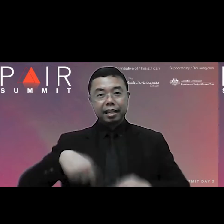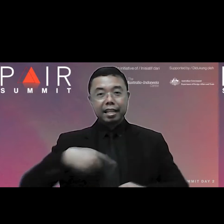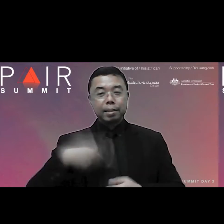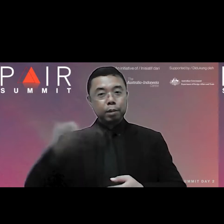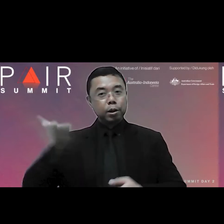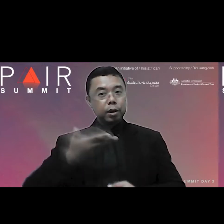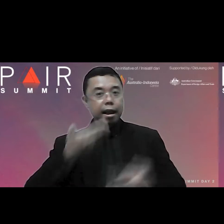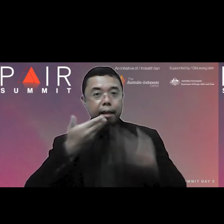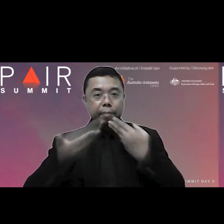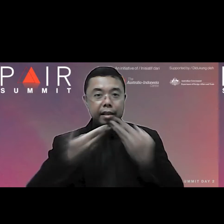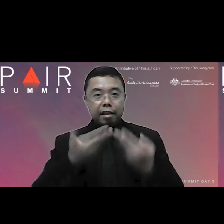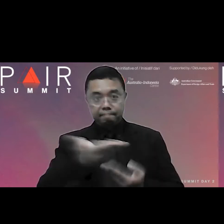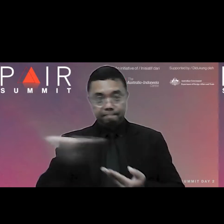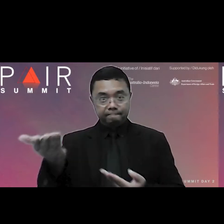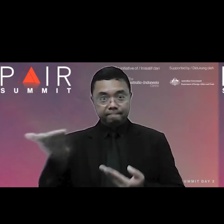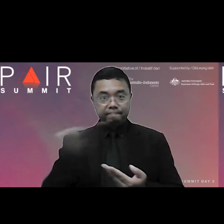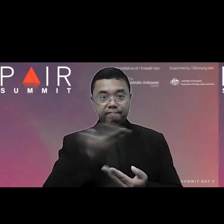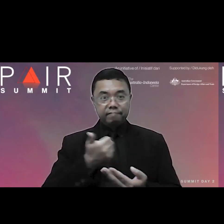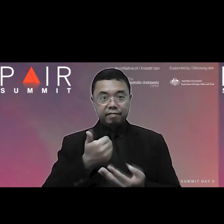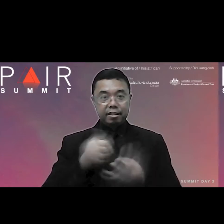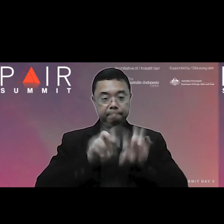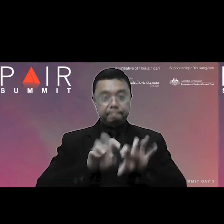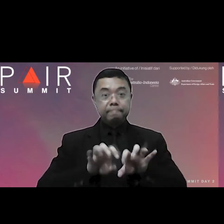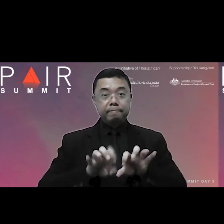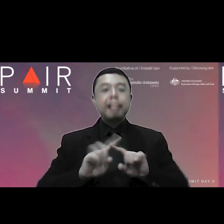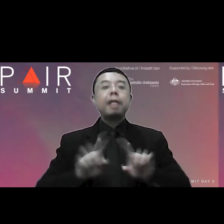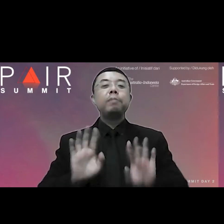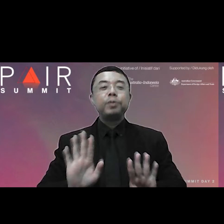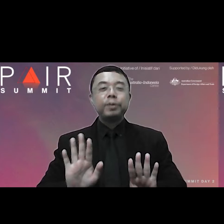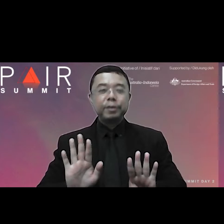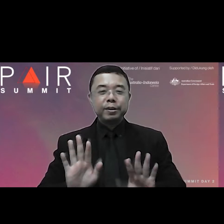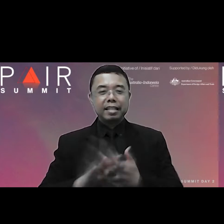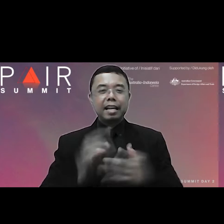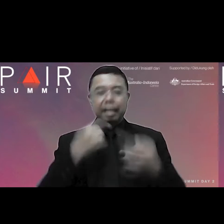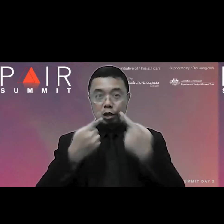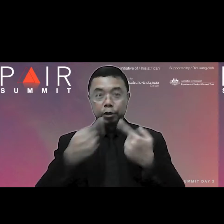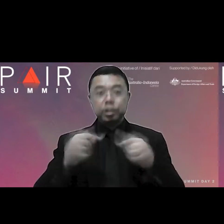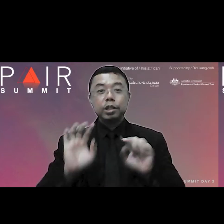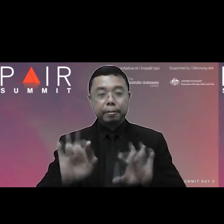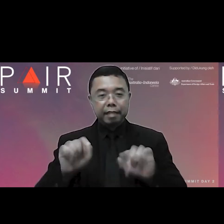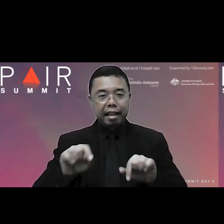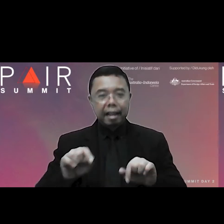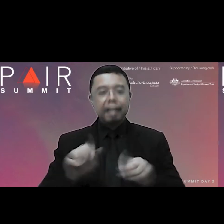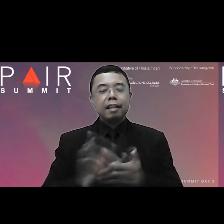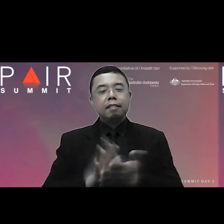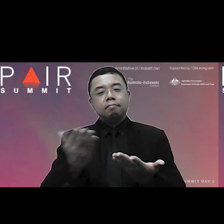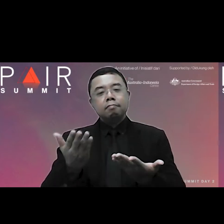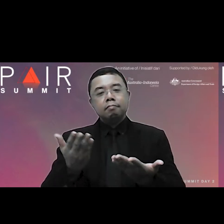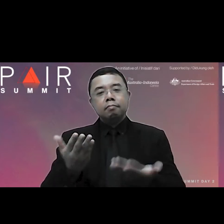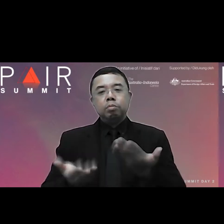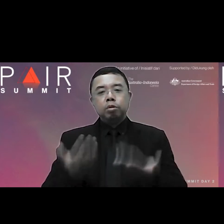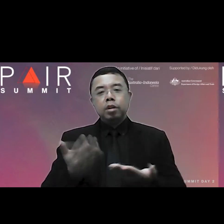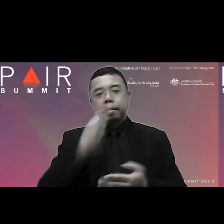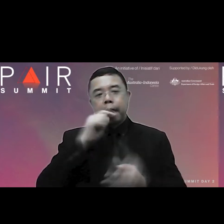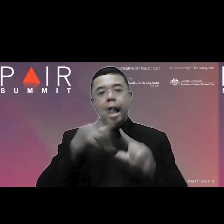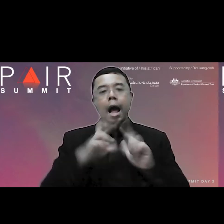to go into this topic a little bit more. And perhaps, Anis, I'll start with you and then move to